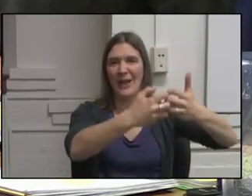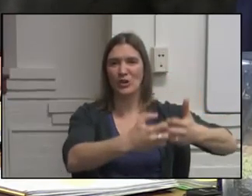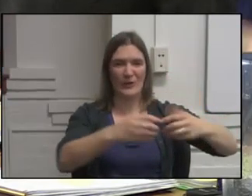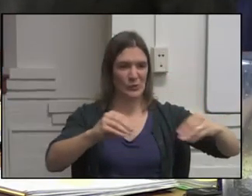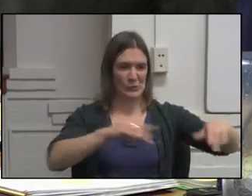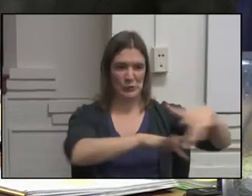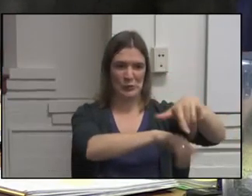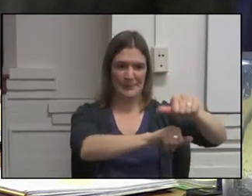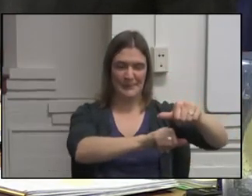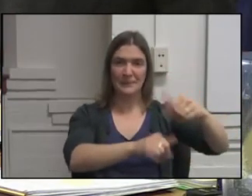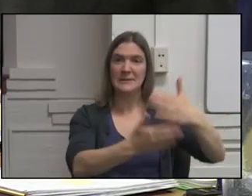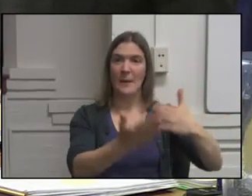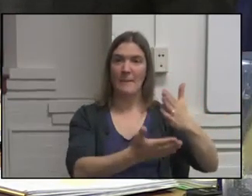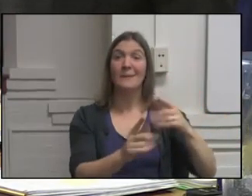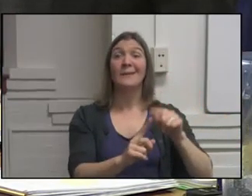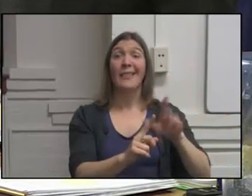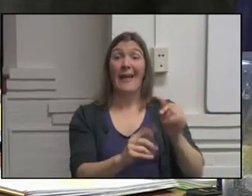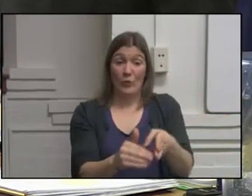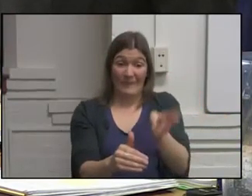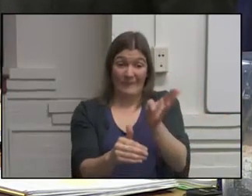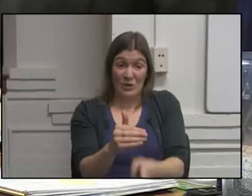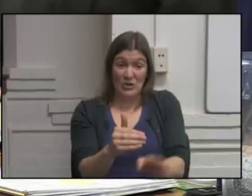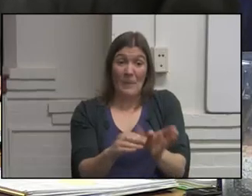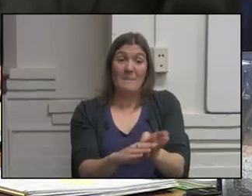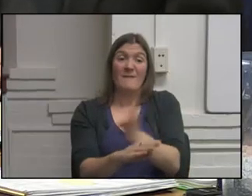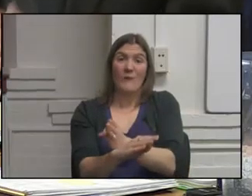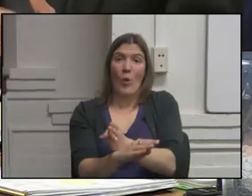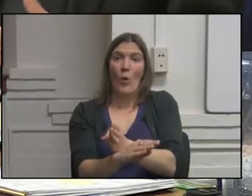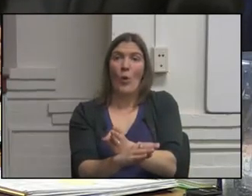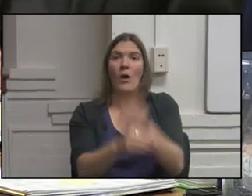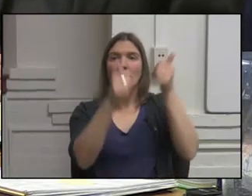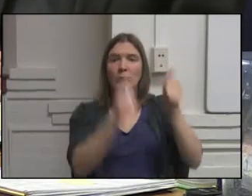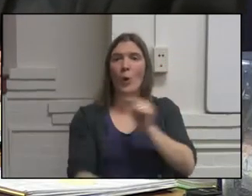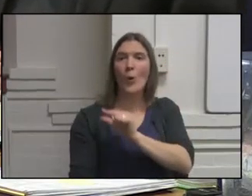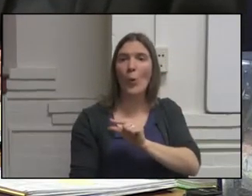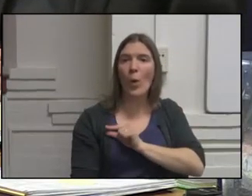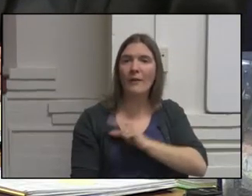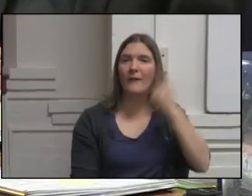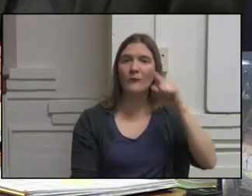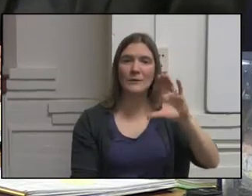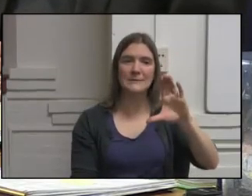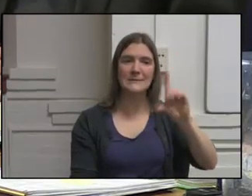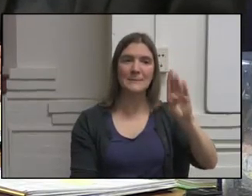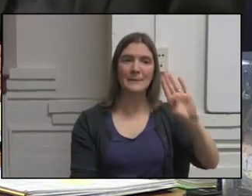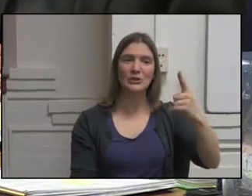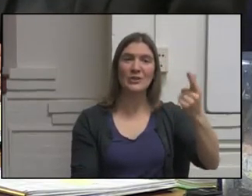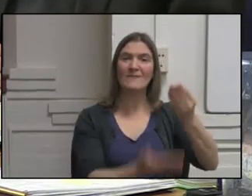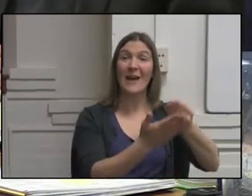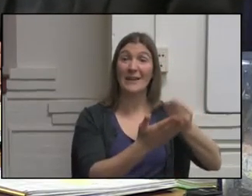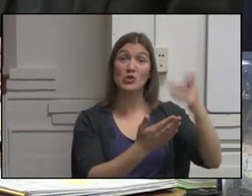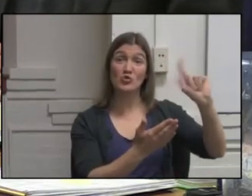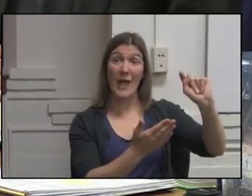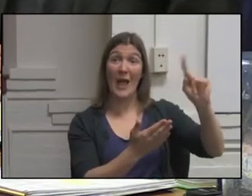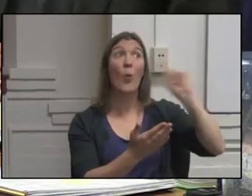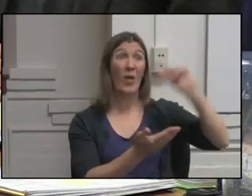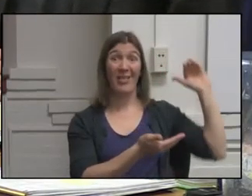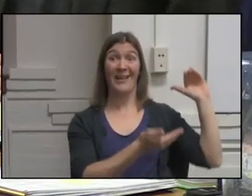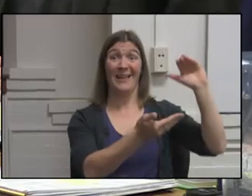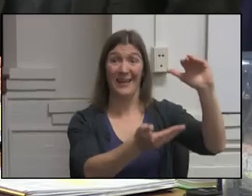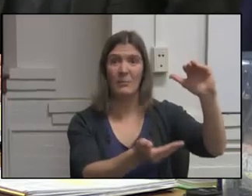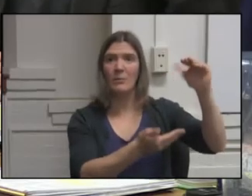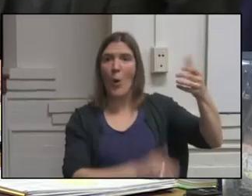there. And that needs to be completed before the project will be eligible for CDBG funding that we believe will be forthcoming. So